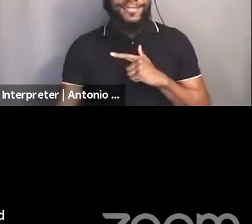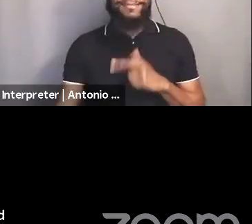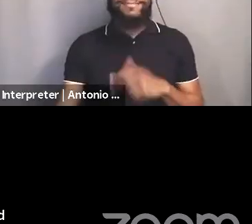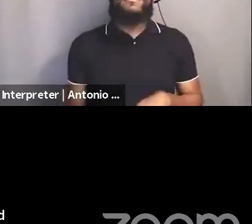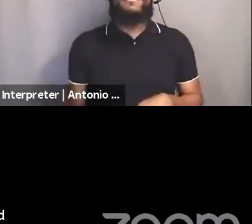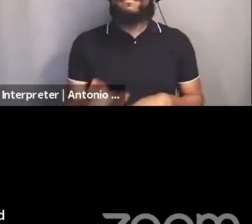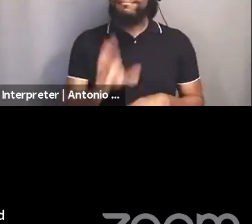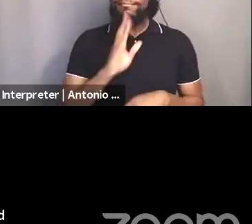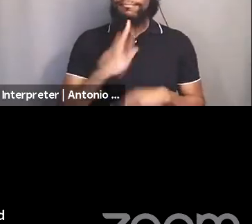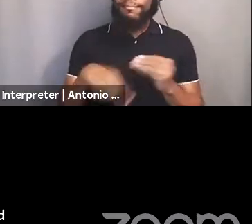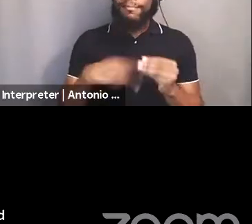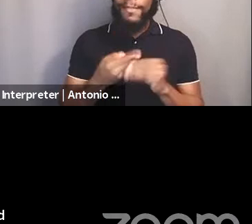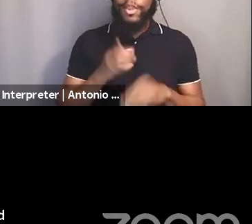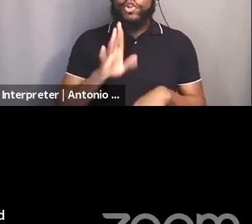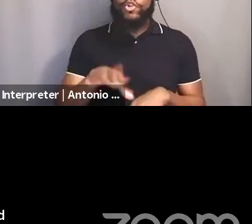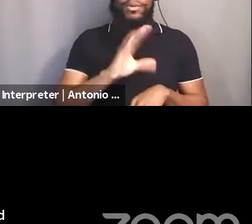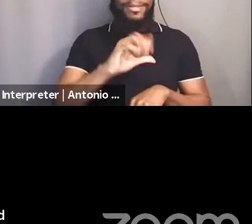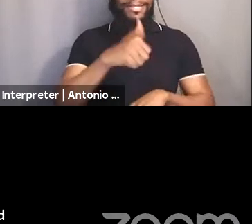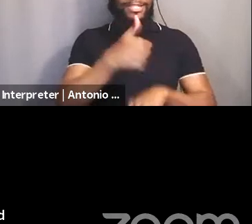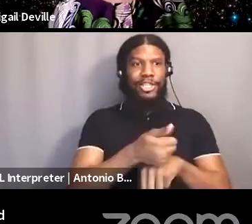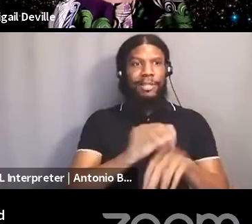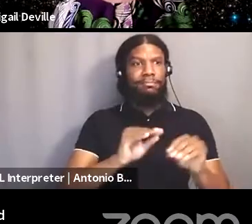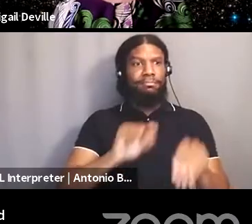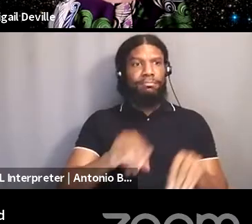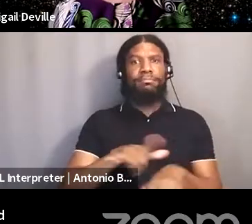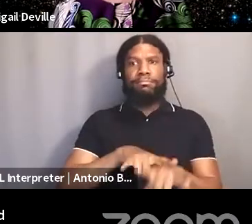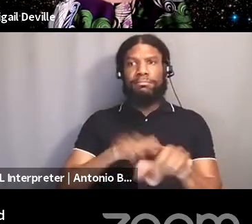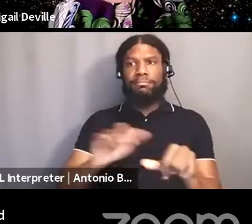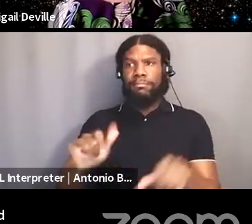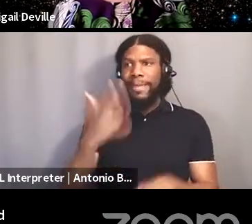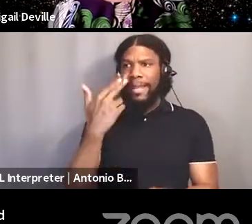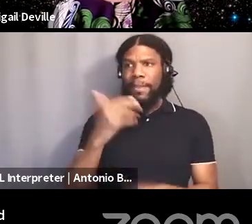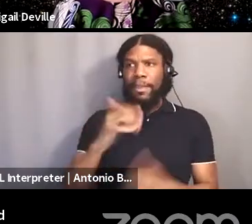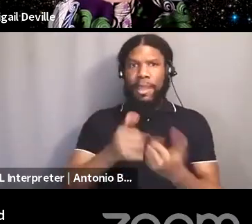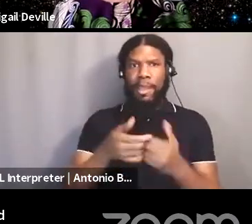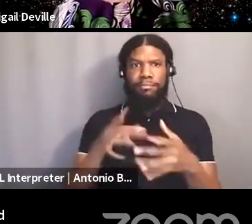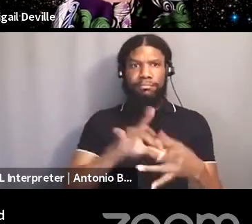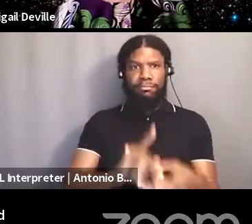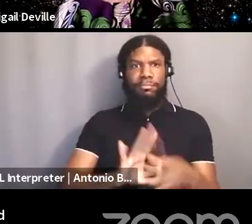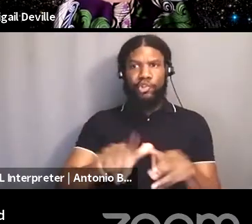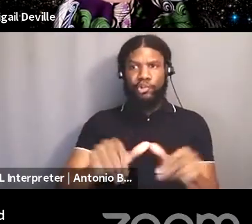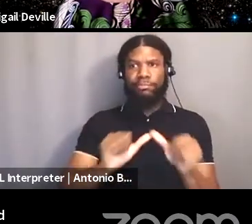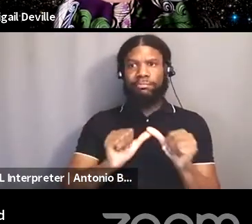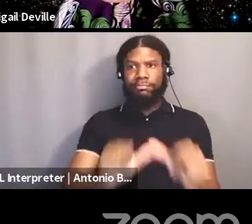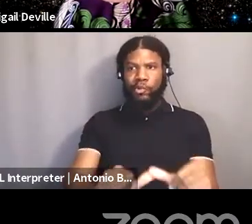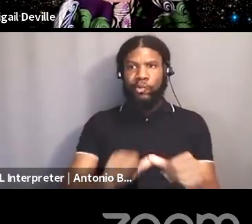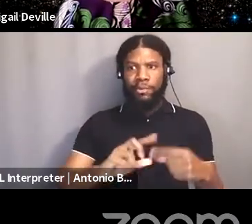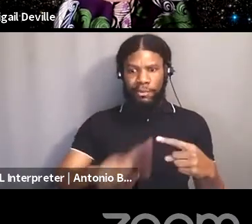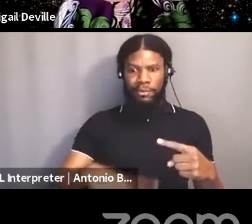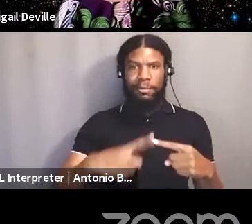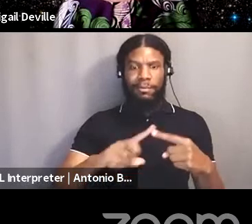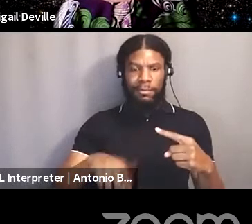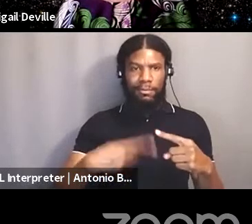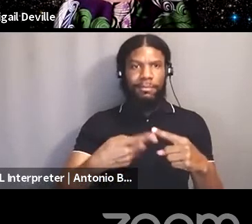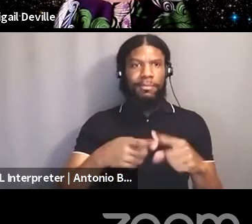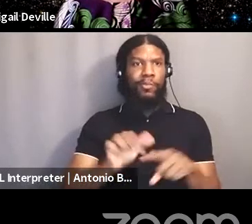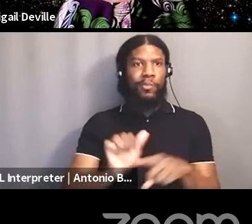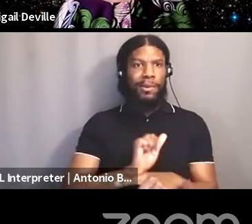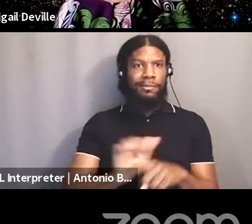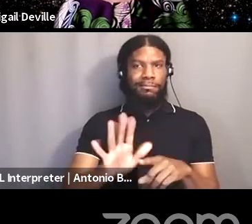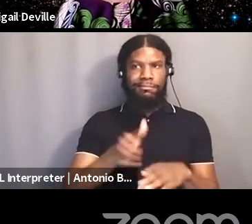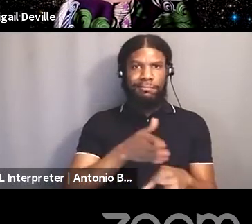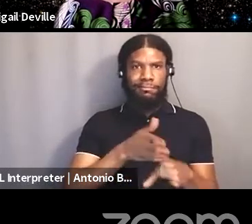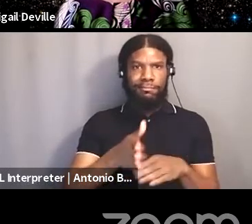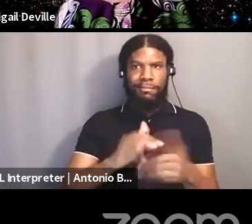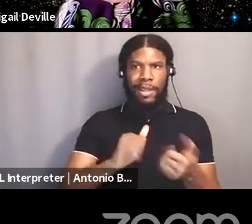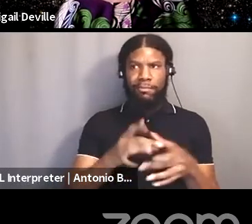animation. How does this relate to your ongoing practice? Mm-hmm. How is it related? How does it move